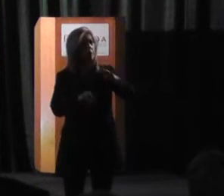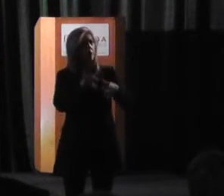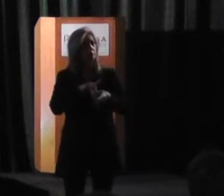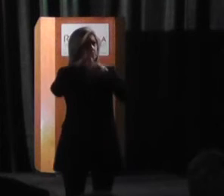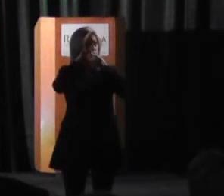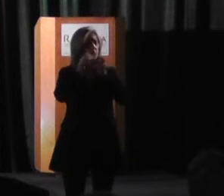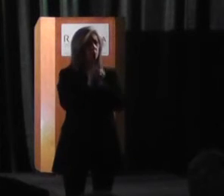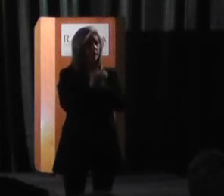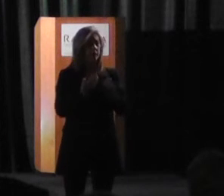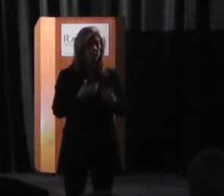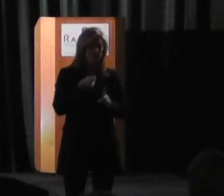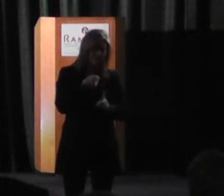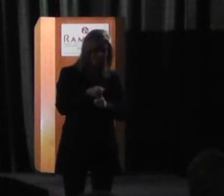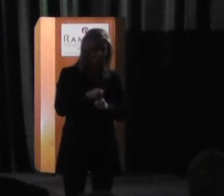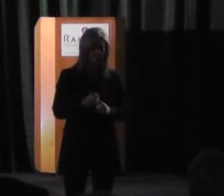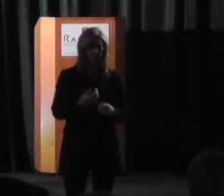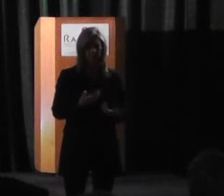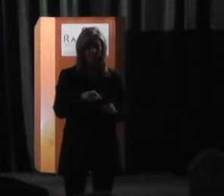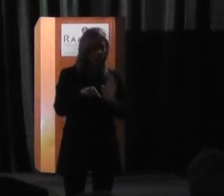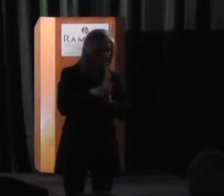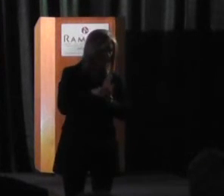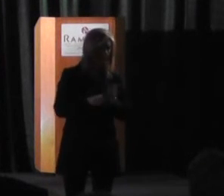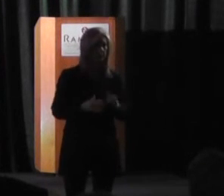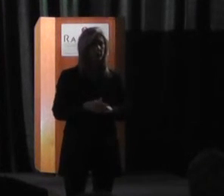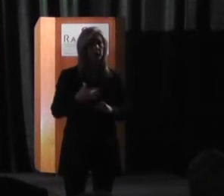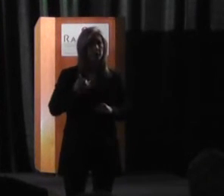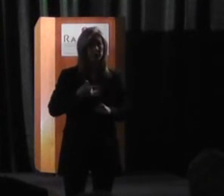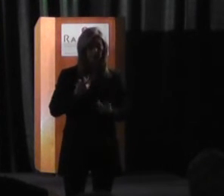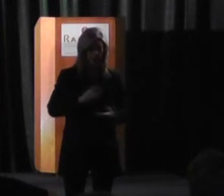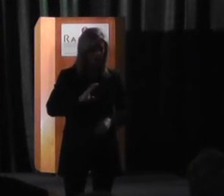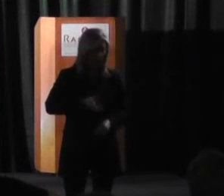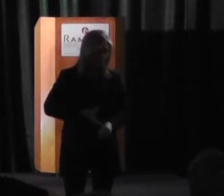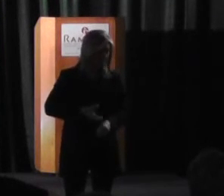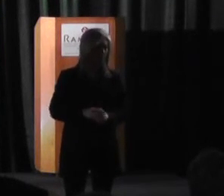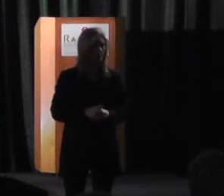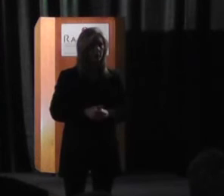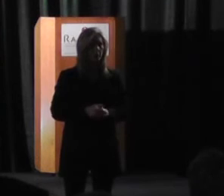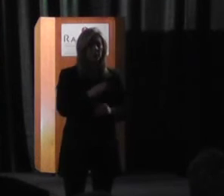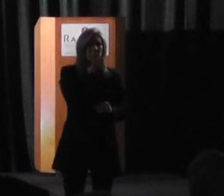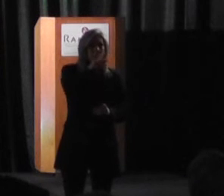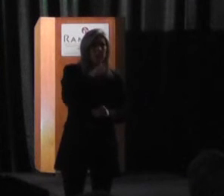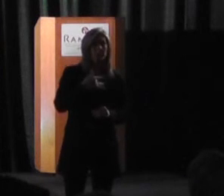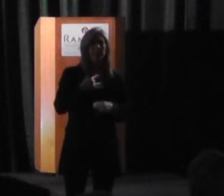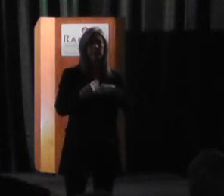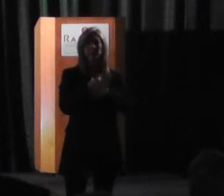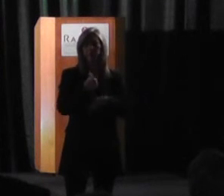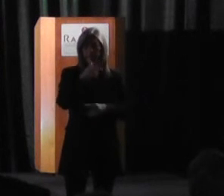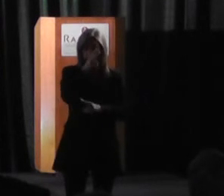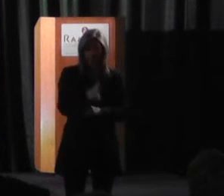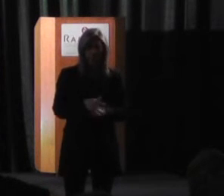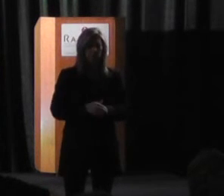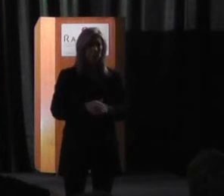encompasses someone's negative feelings about themselves, their speech, word switching, avoidances, shame, or